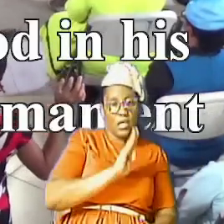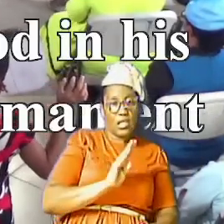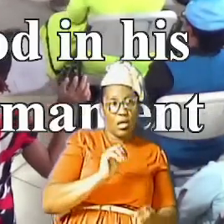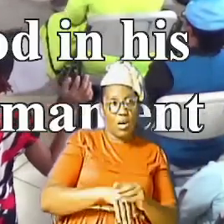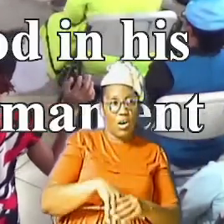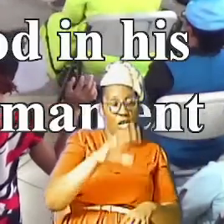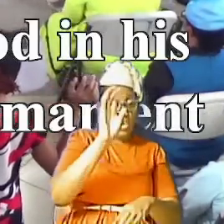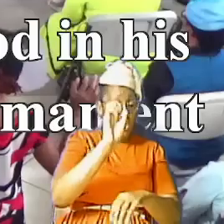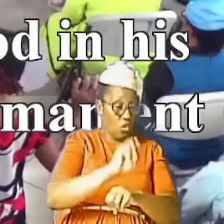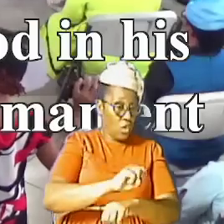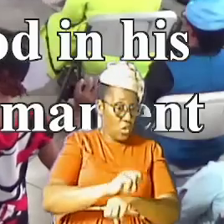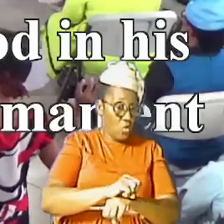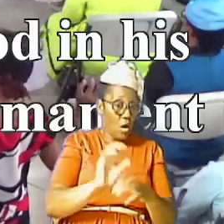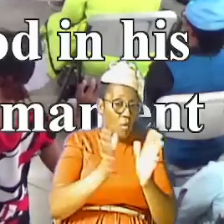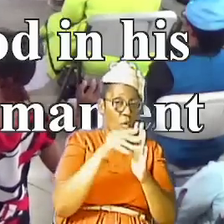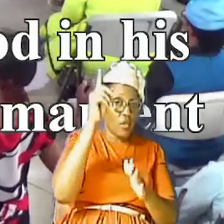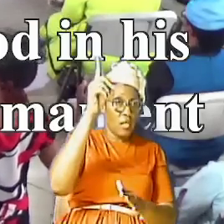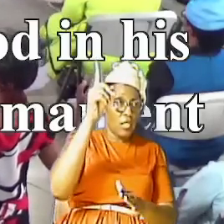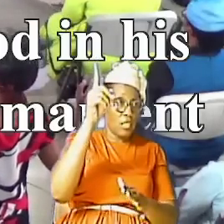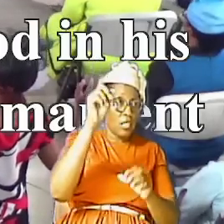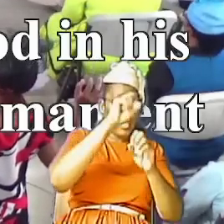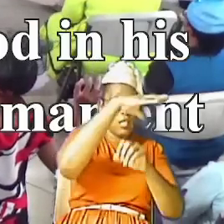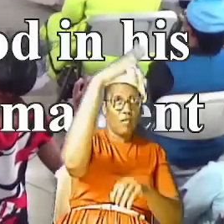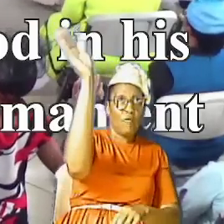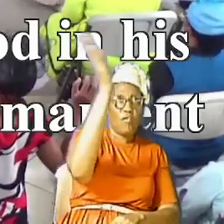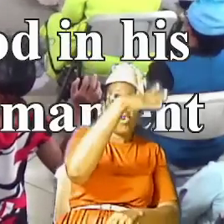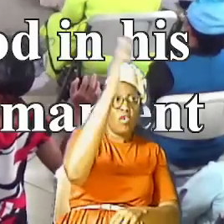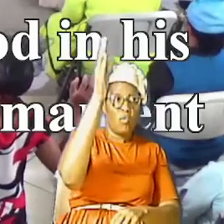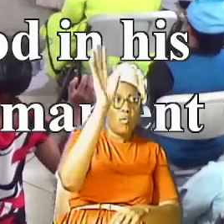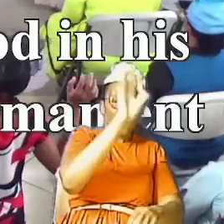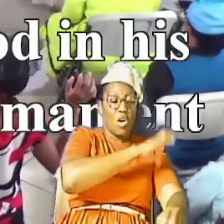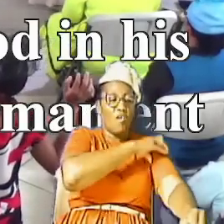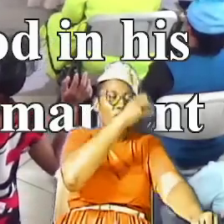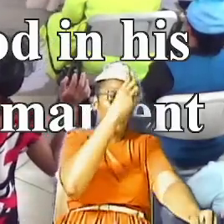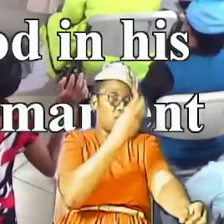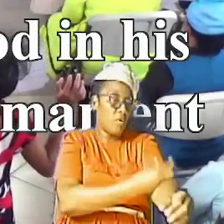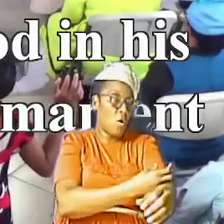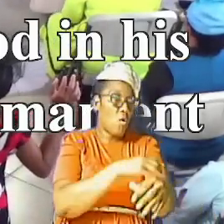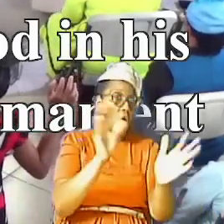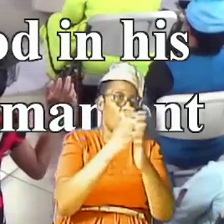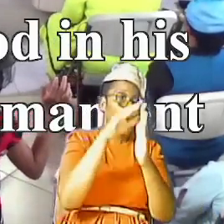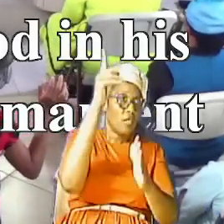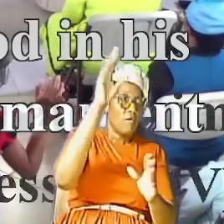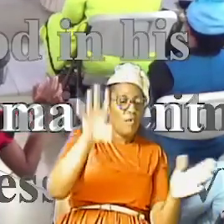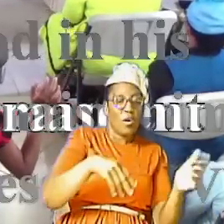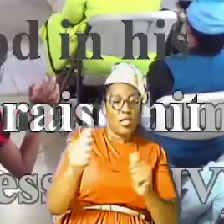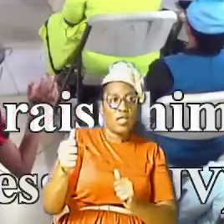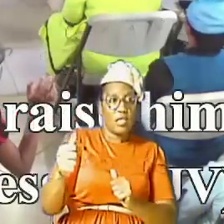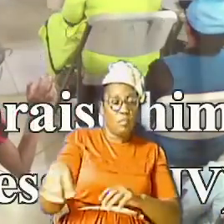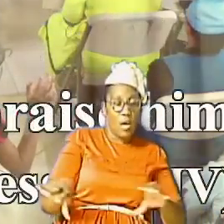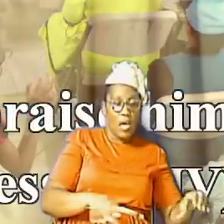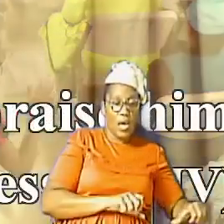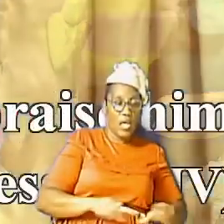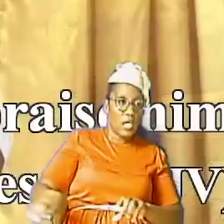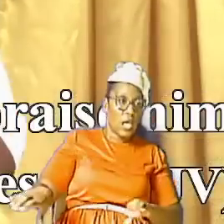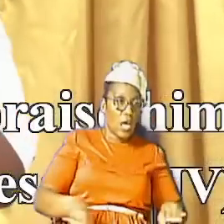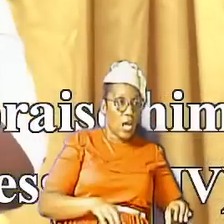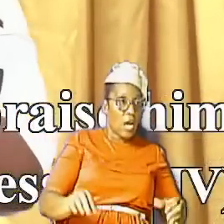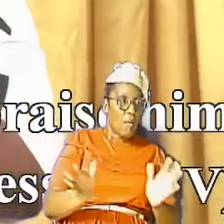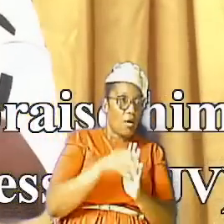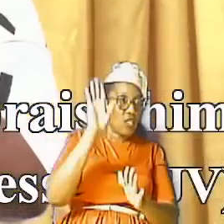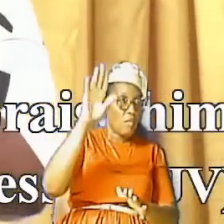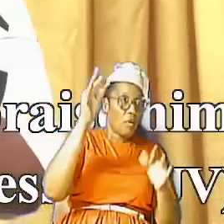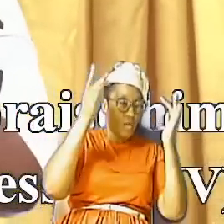in his sanctuary. Praise him in the firmament of his power. Praise him for his mighty acts. Praise